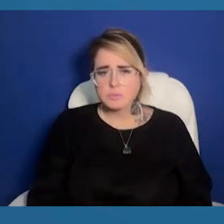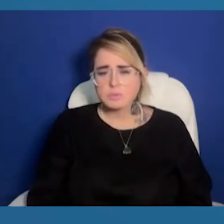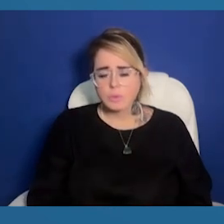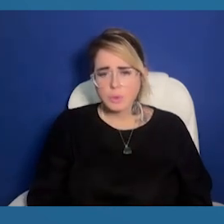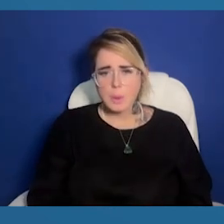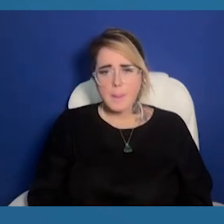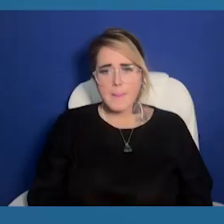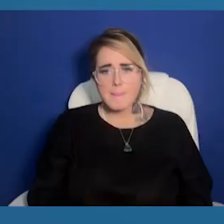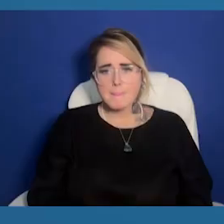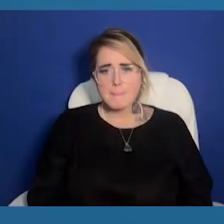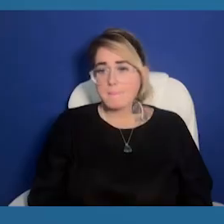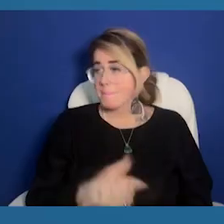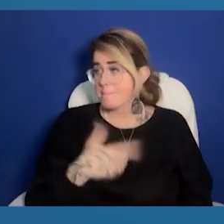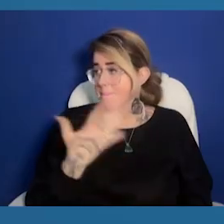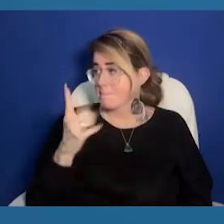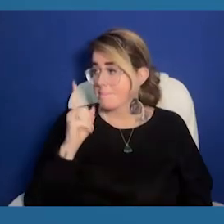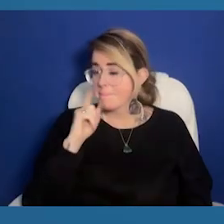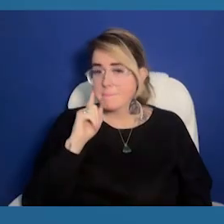I can't hear it.